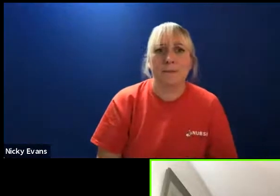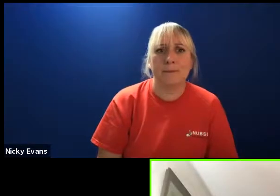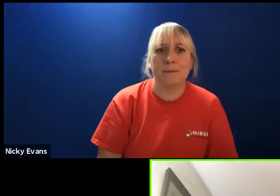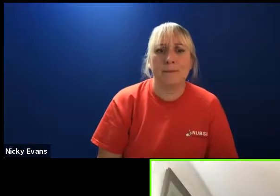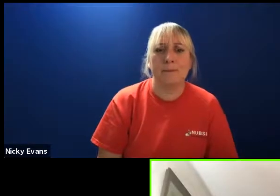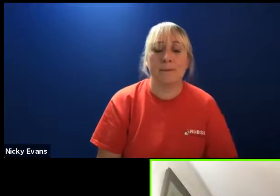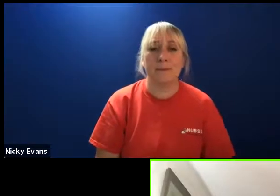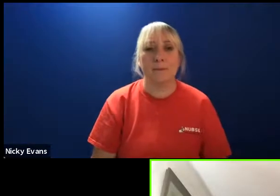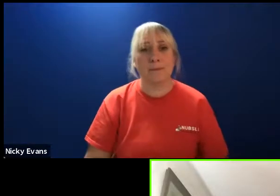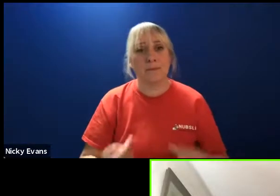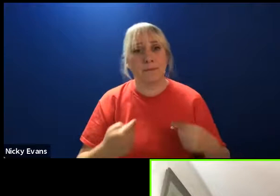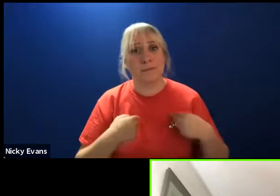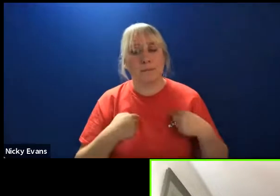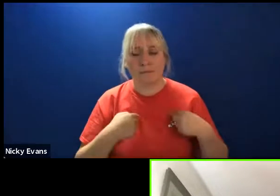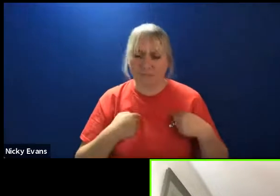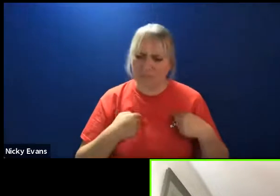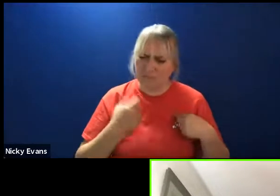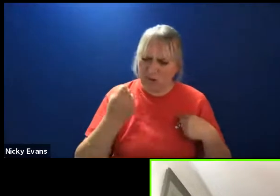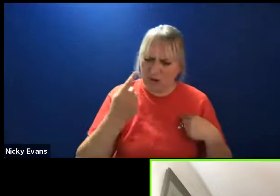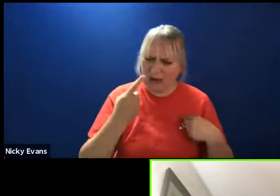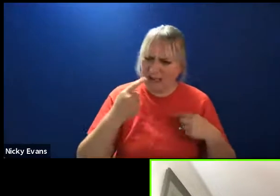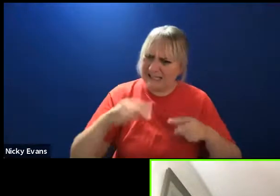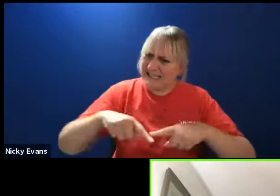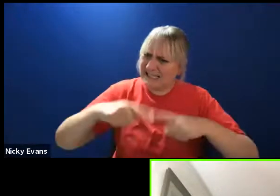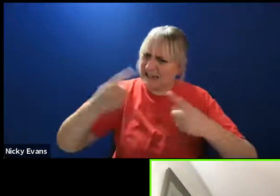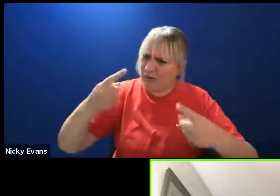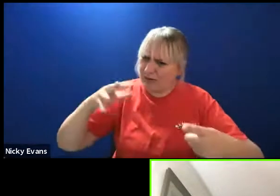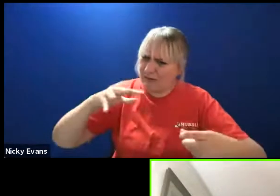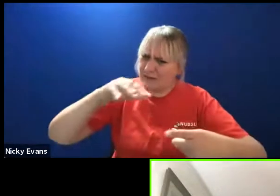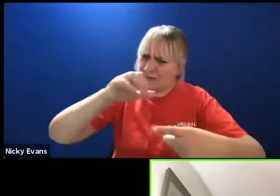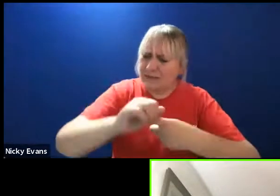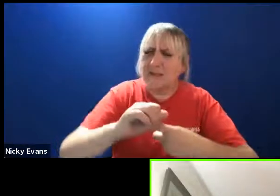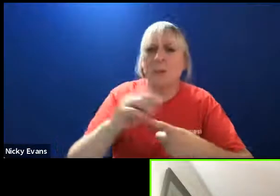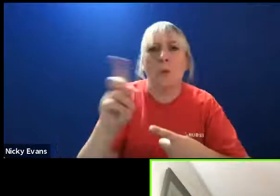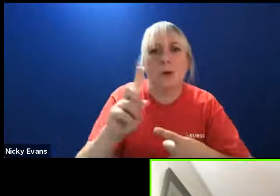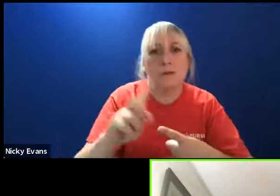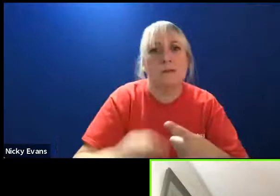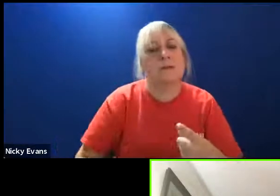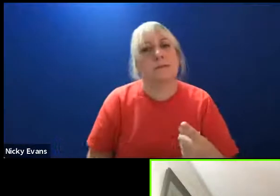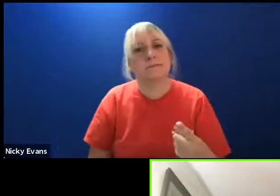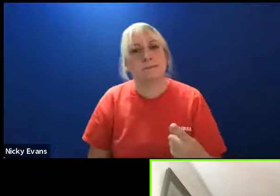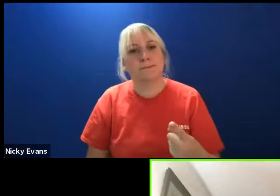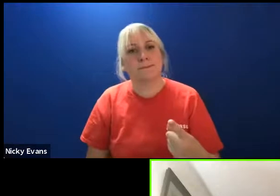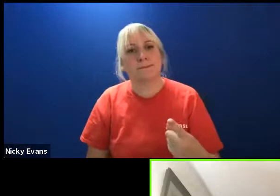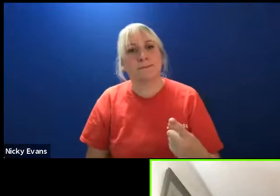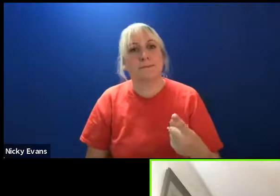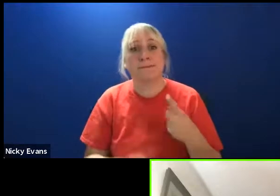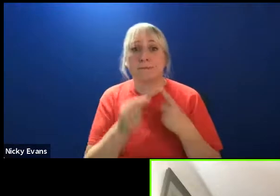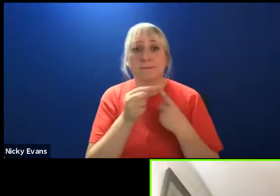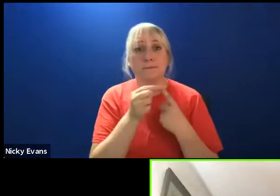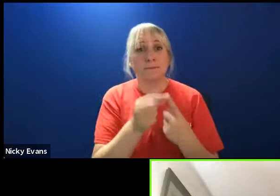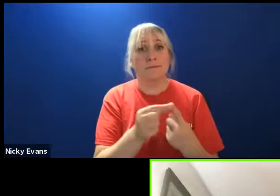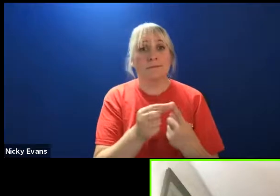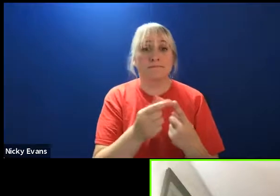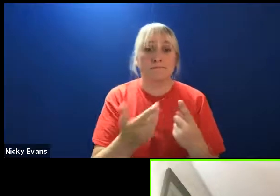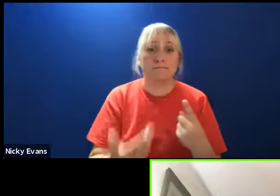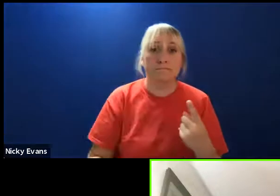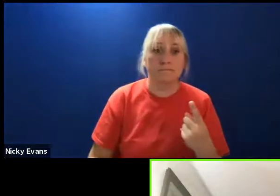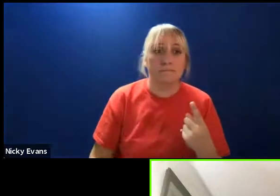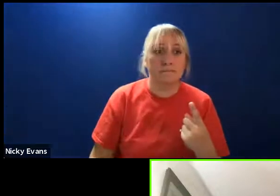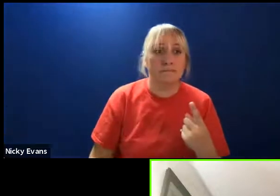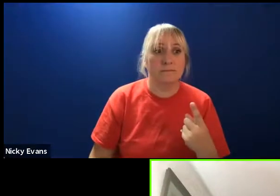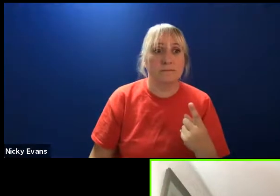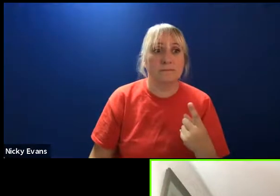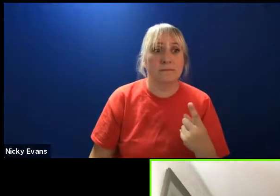locate those differences in 3 things. Wherever we went, and this was underpinned by